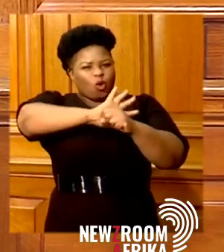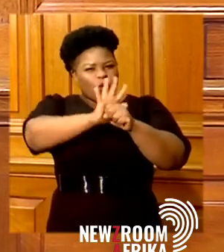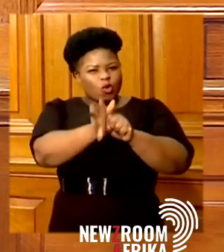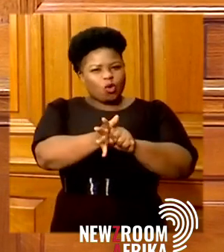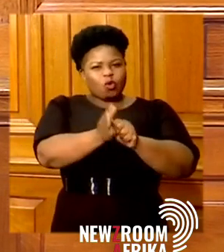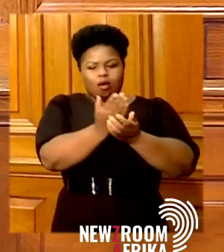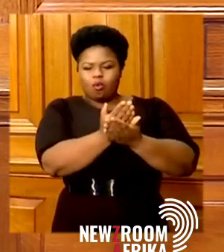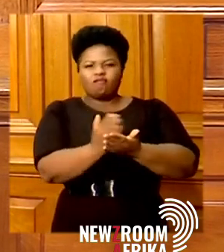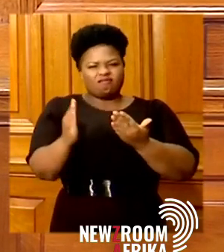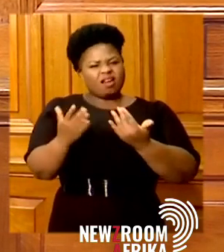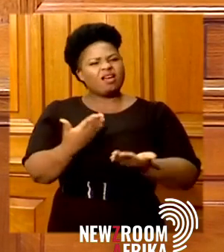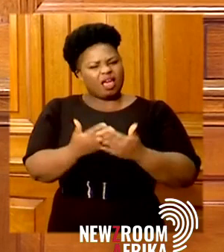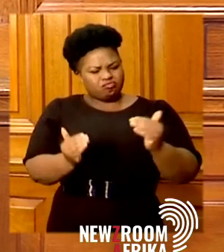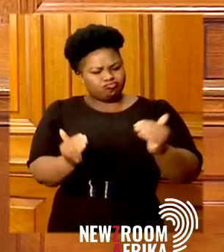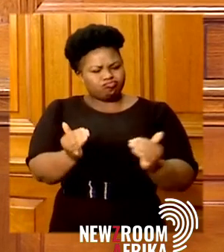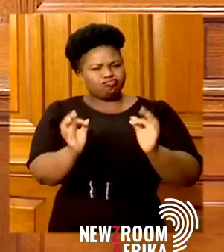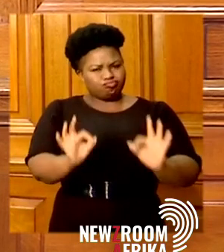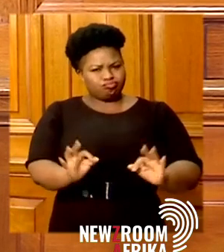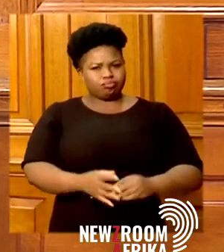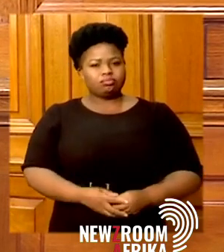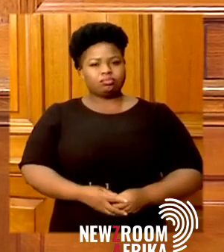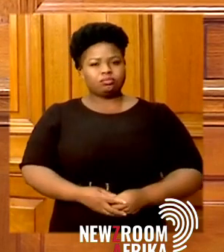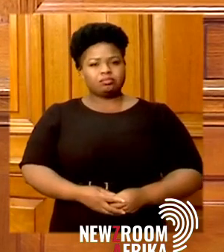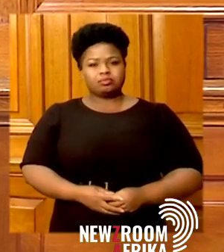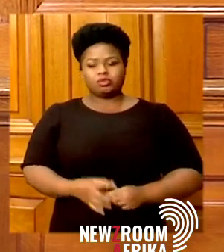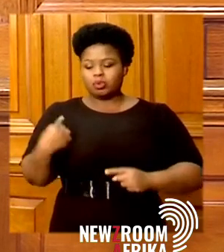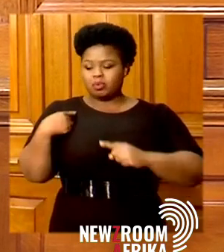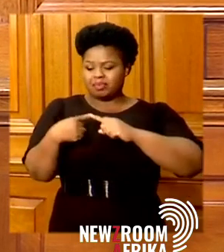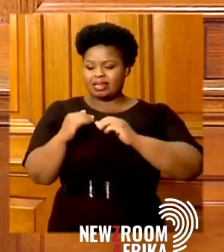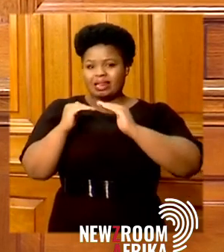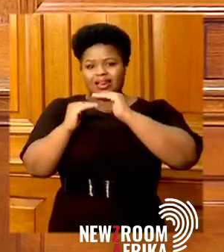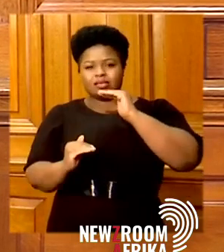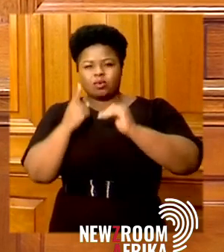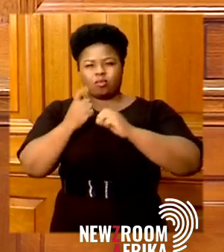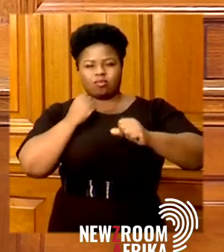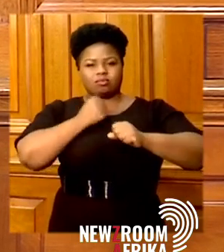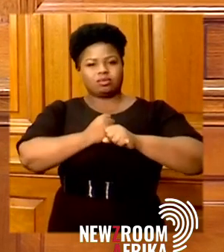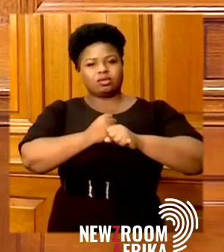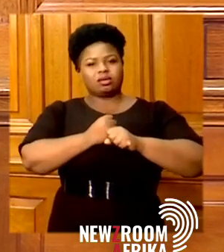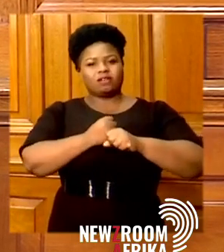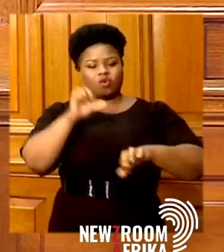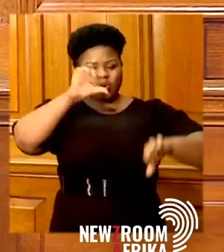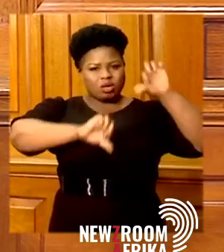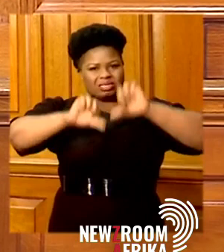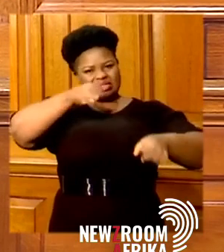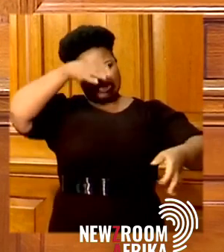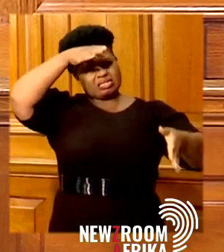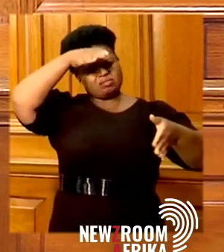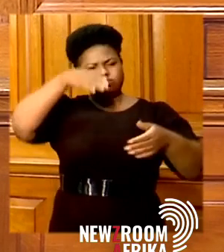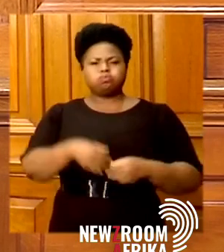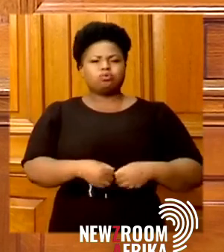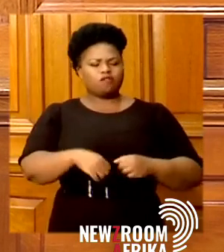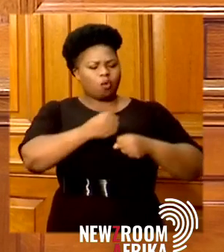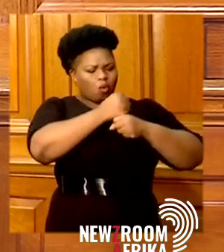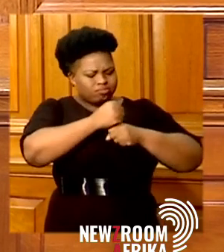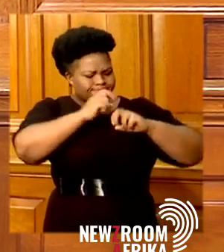Within less than a year, the global scientific community has been able to develop, it has also tested